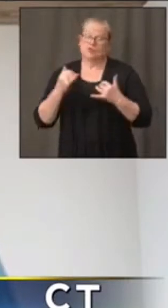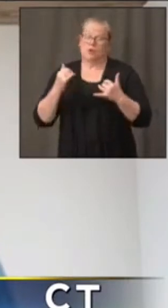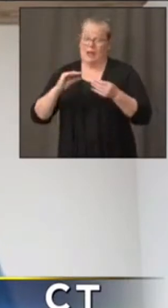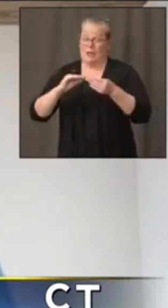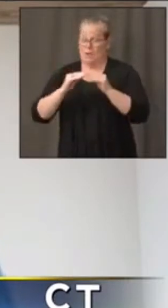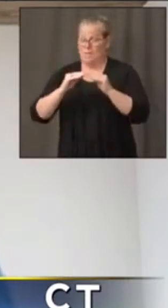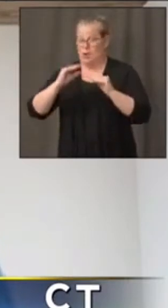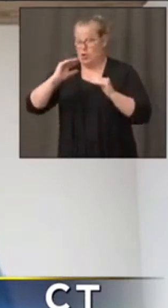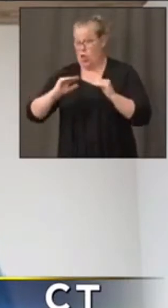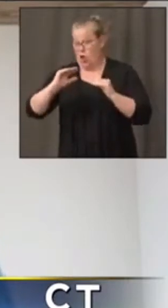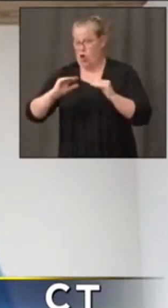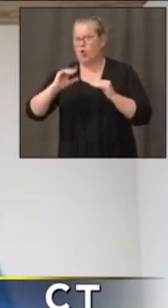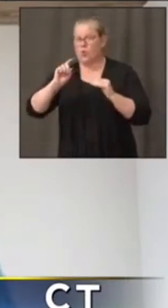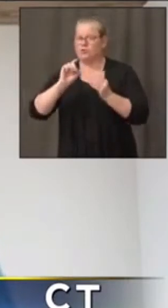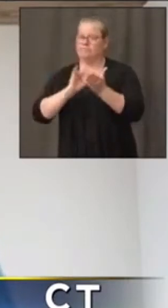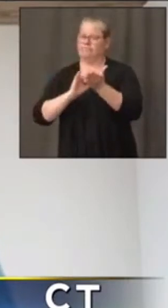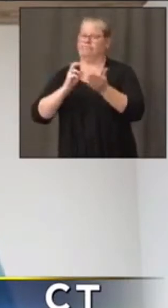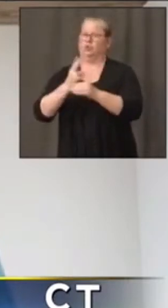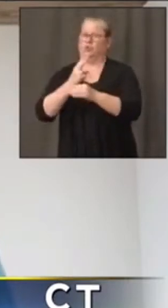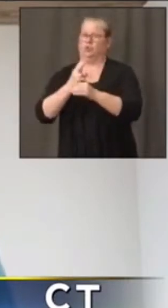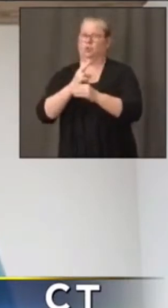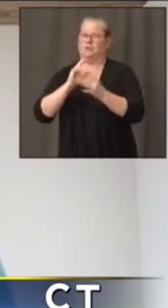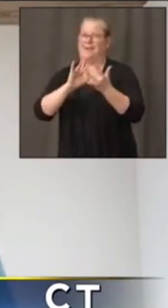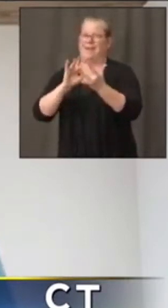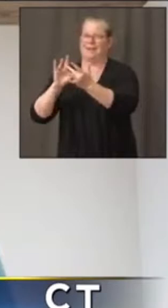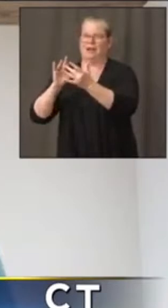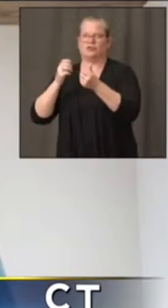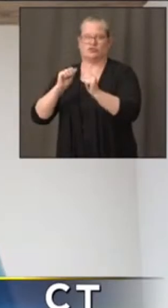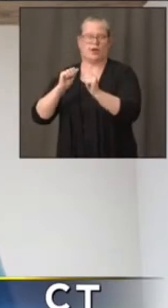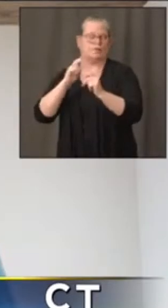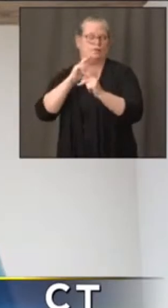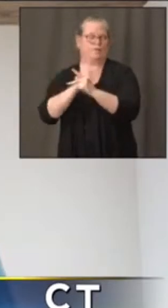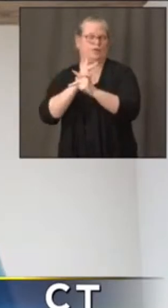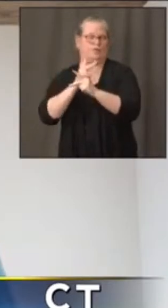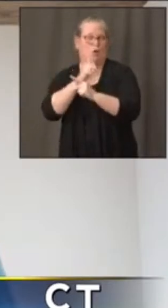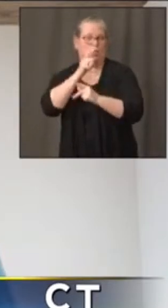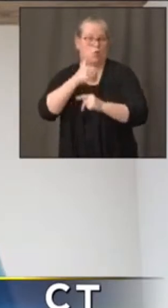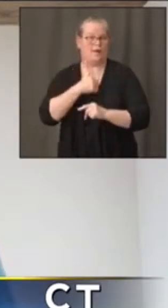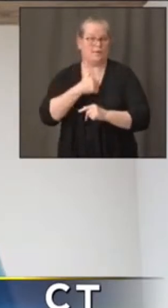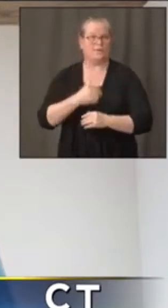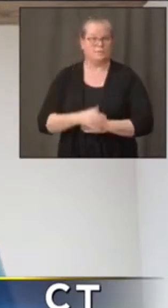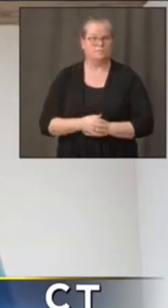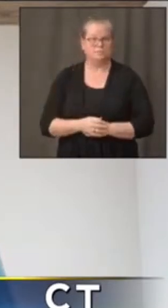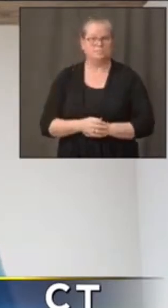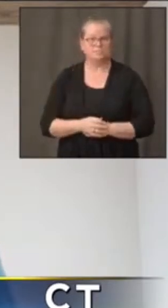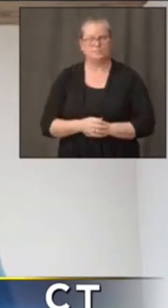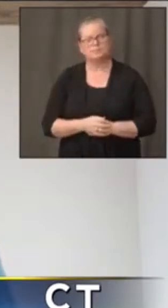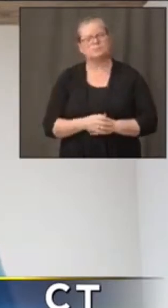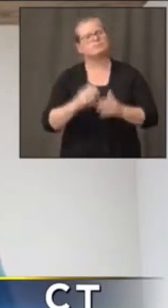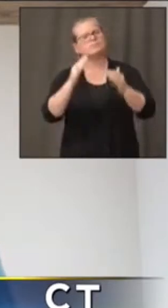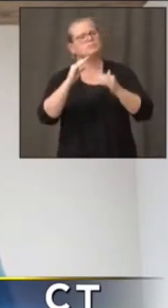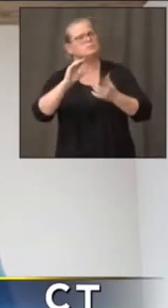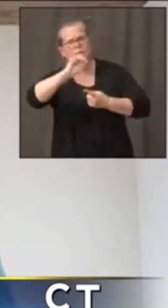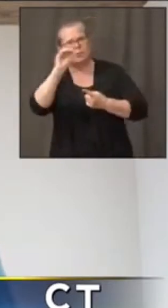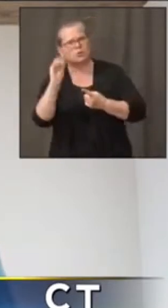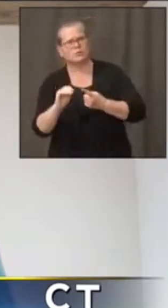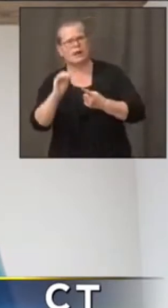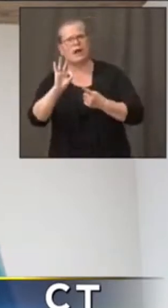use contact tracing to inspire downloads if they're a percentage but what are we for responses